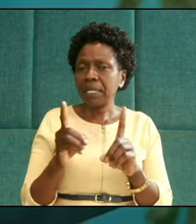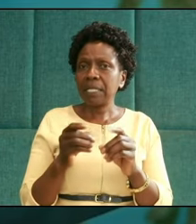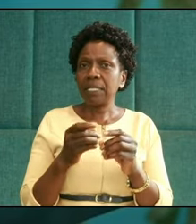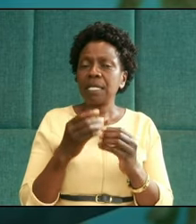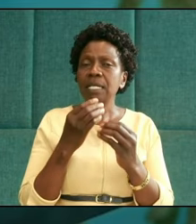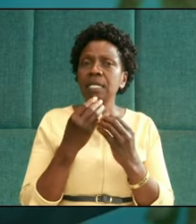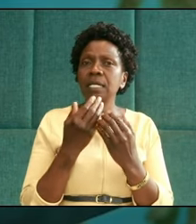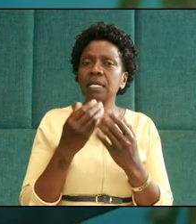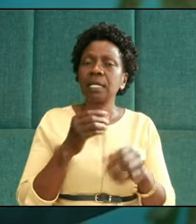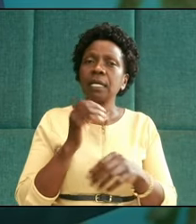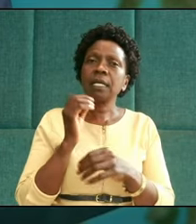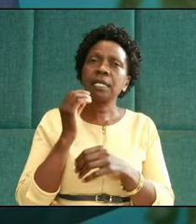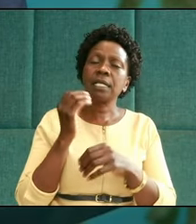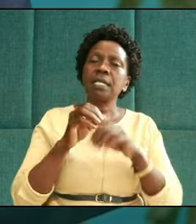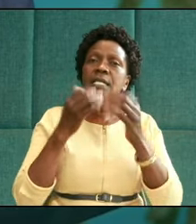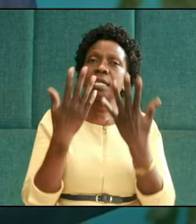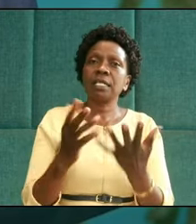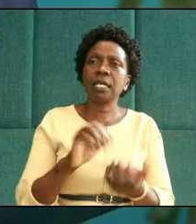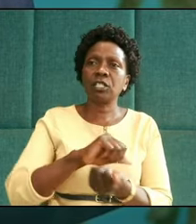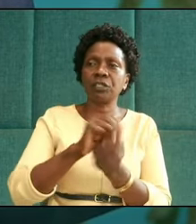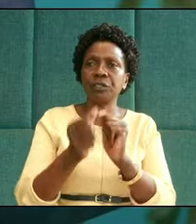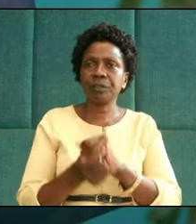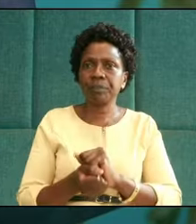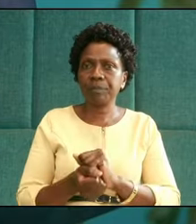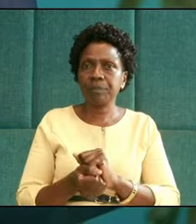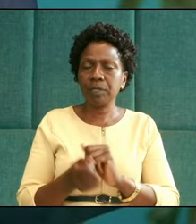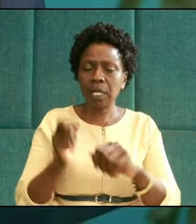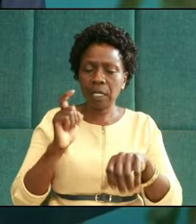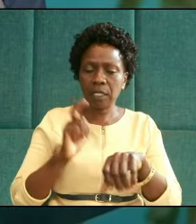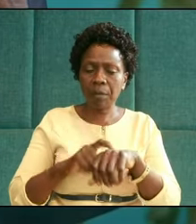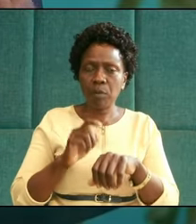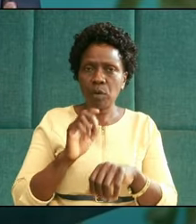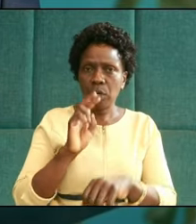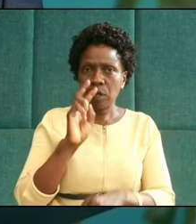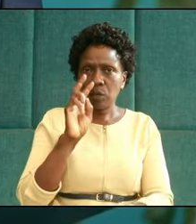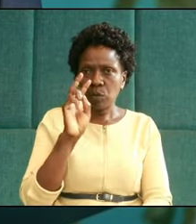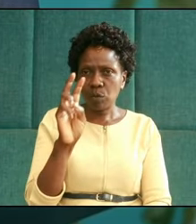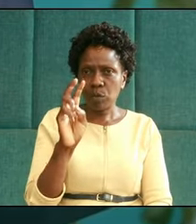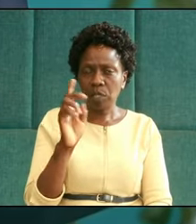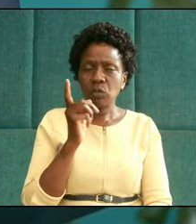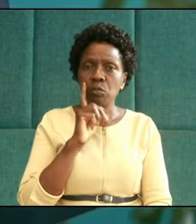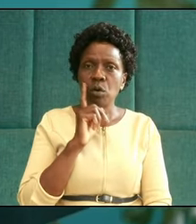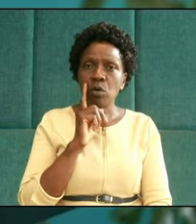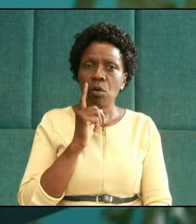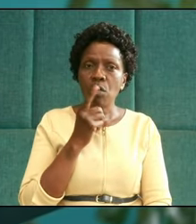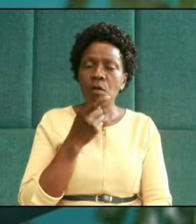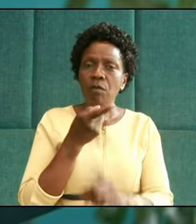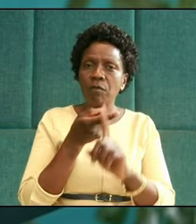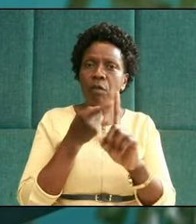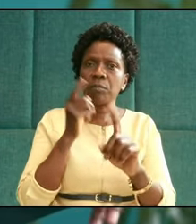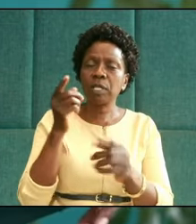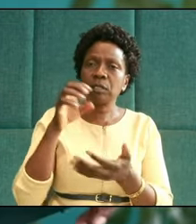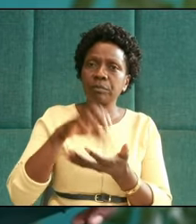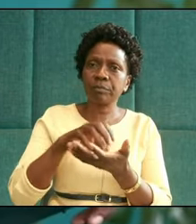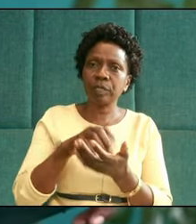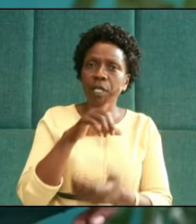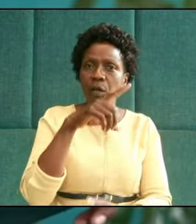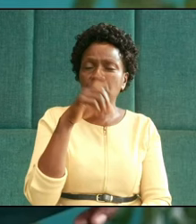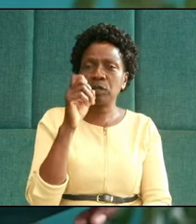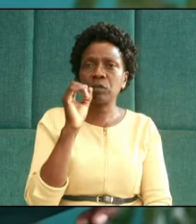coming. Things are changing. When we look at tomorrow from that perspective, the